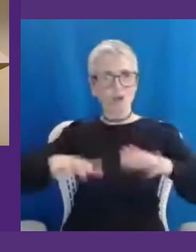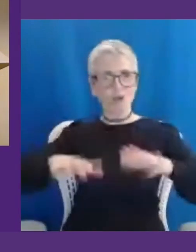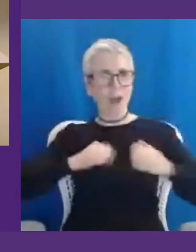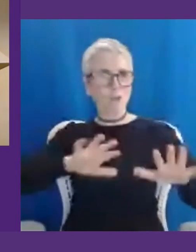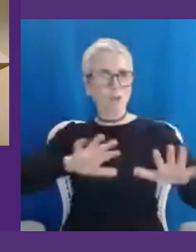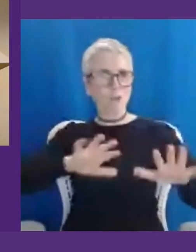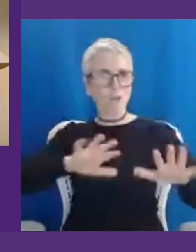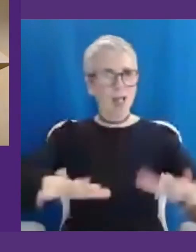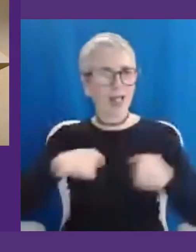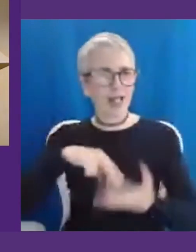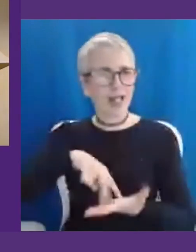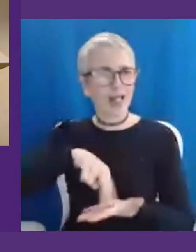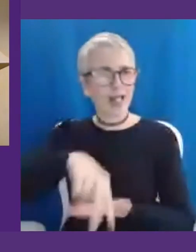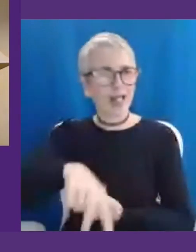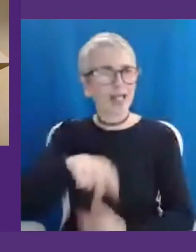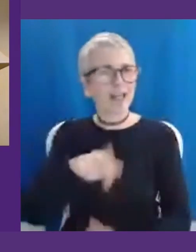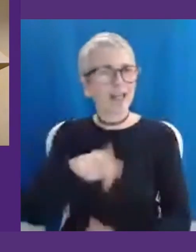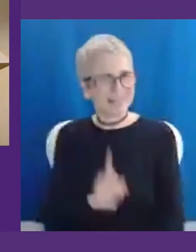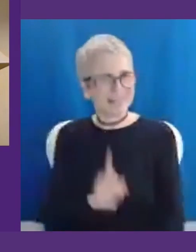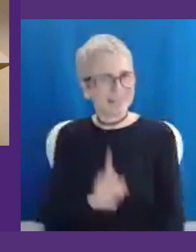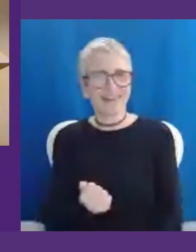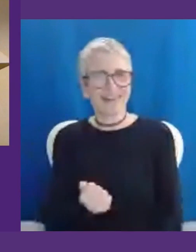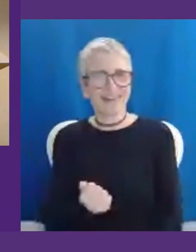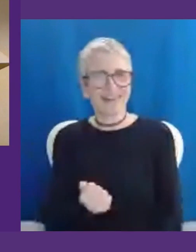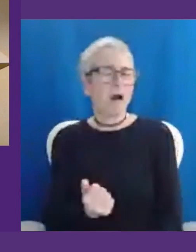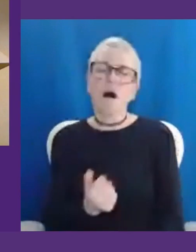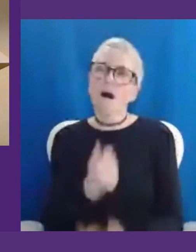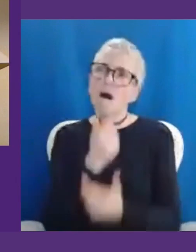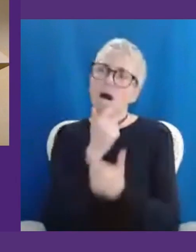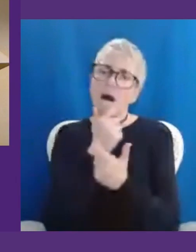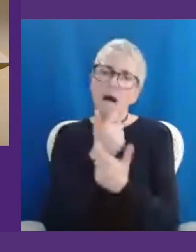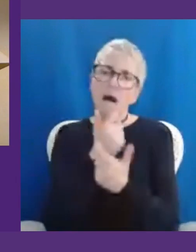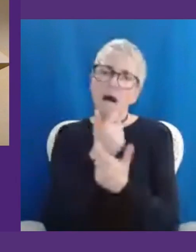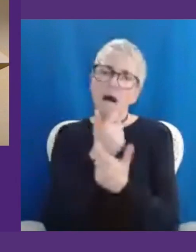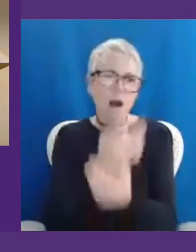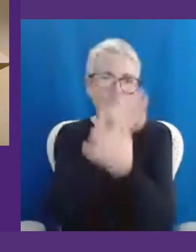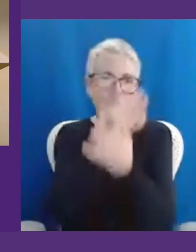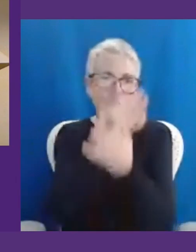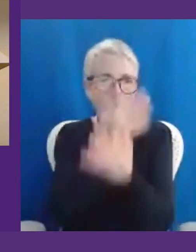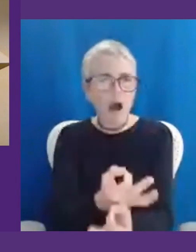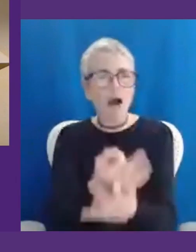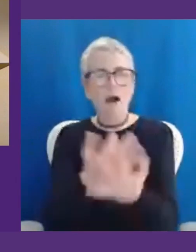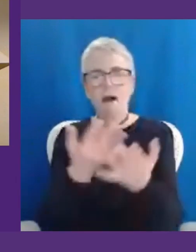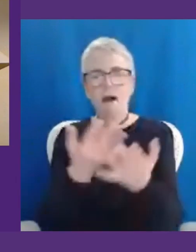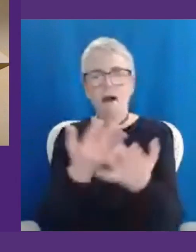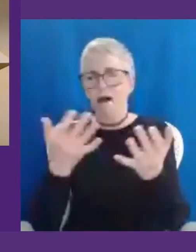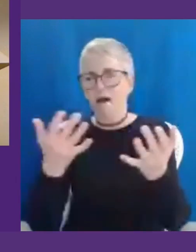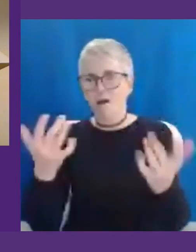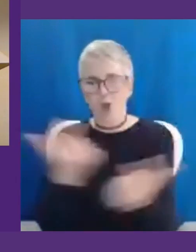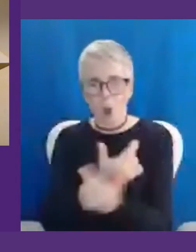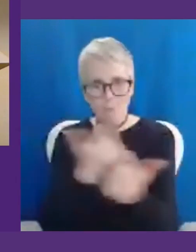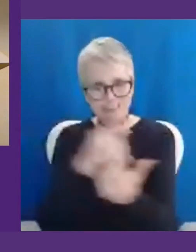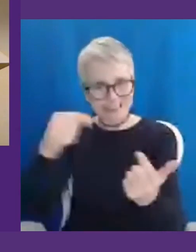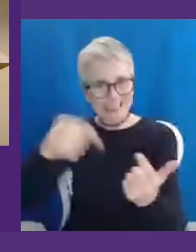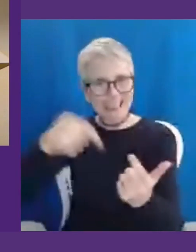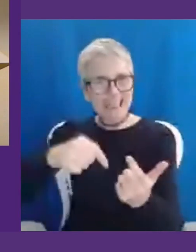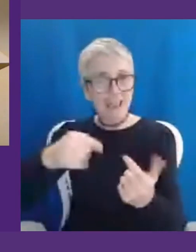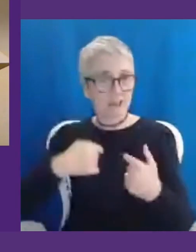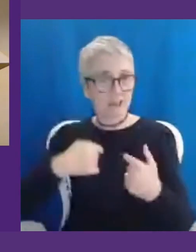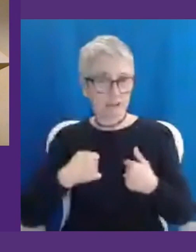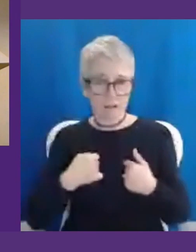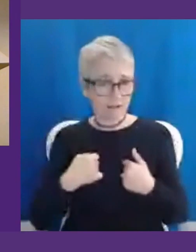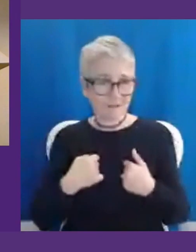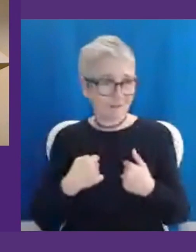the power of comedy. And I started to deploy it all, you know, across all areas of